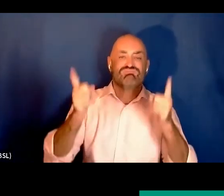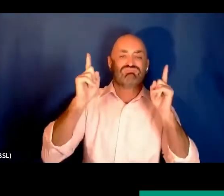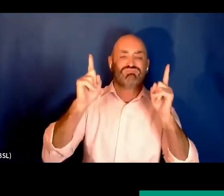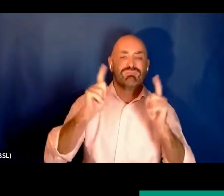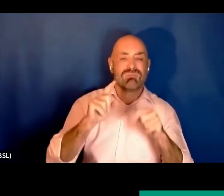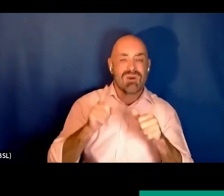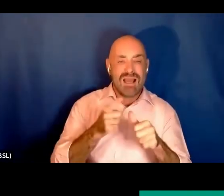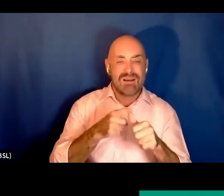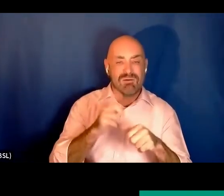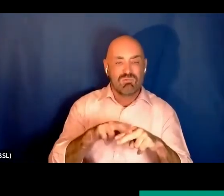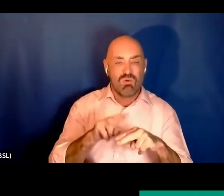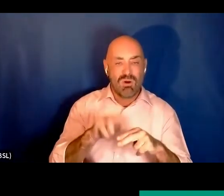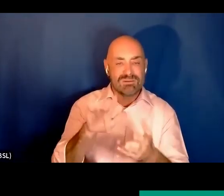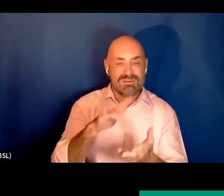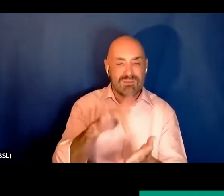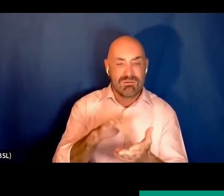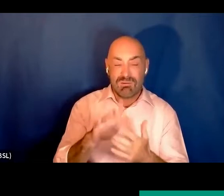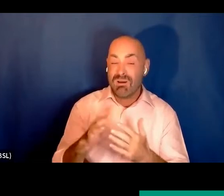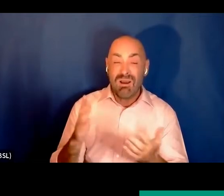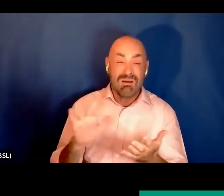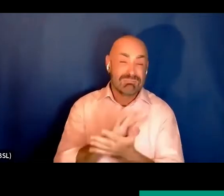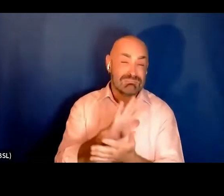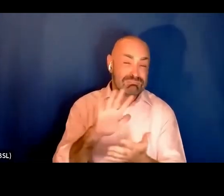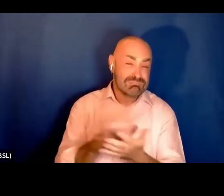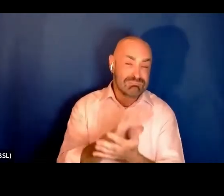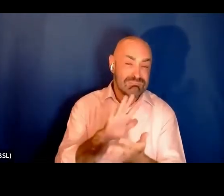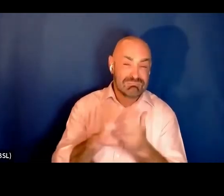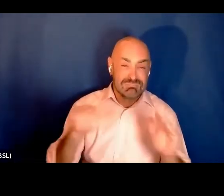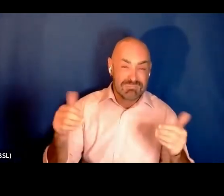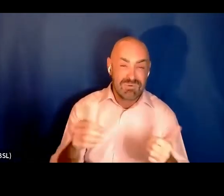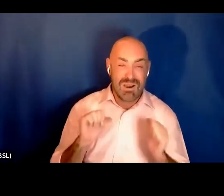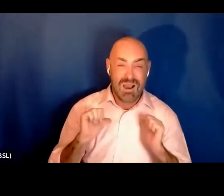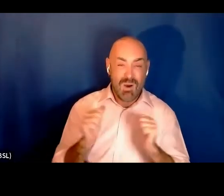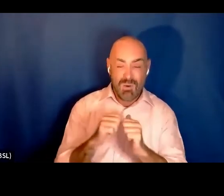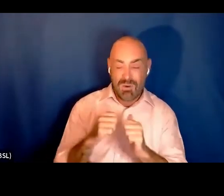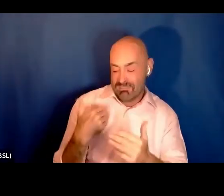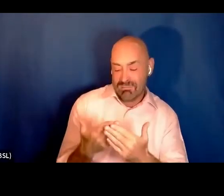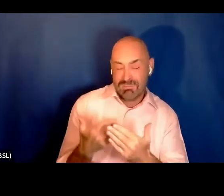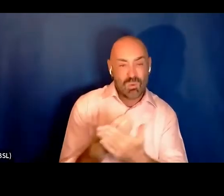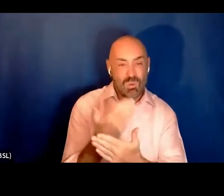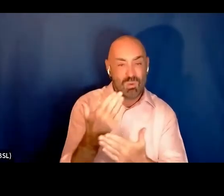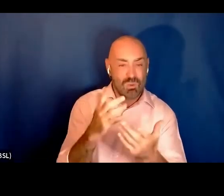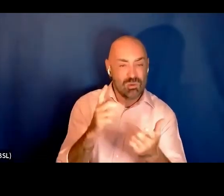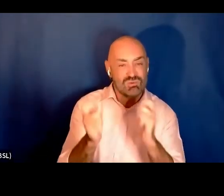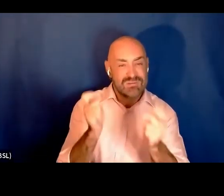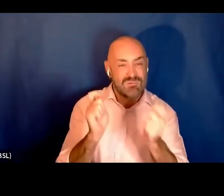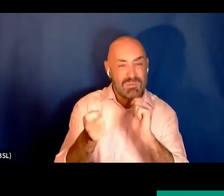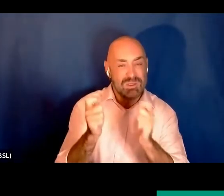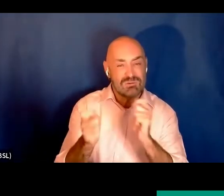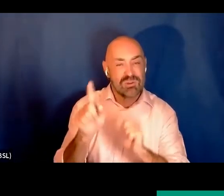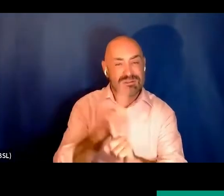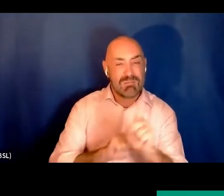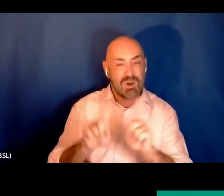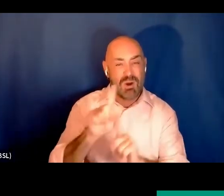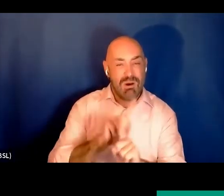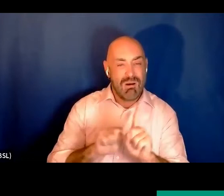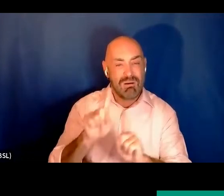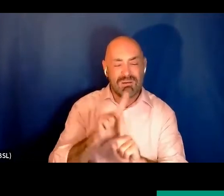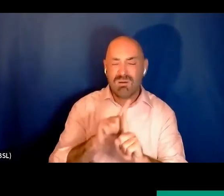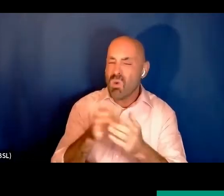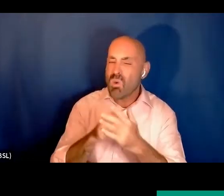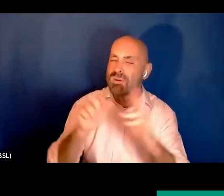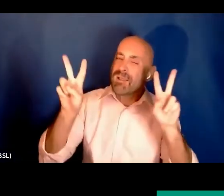be introducing the latest of our transformation seminars. The theme of our transformation seminars has always been